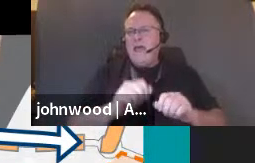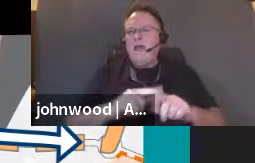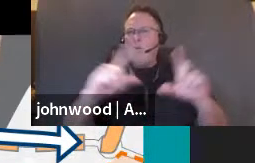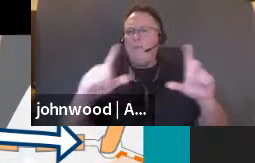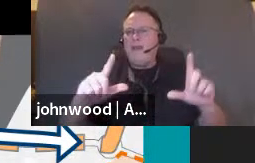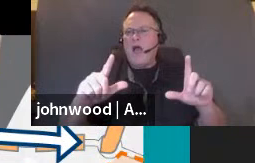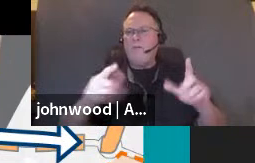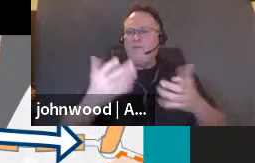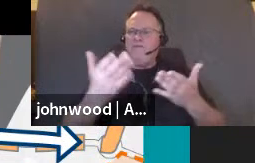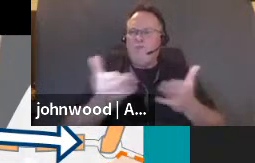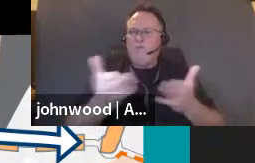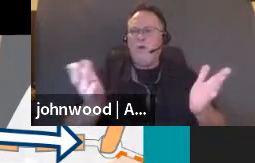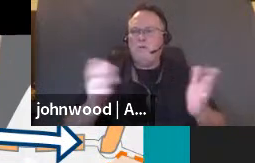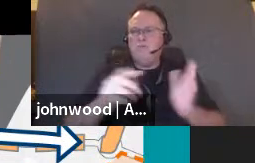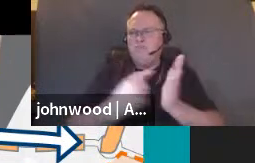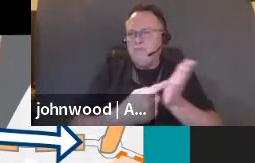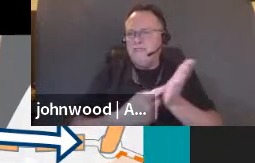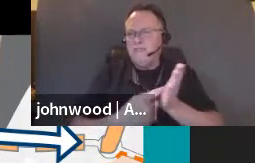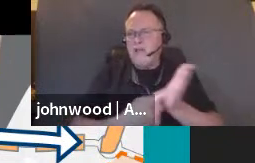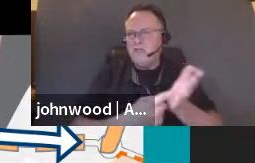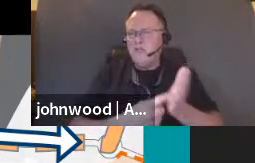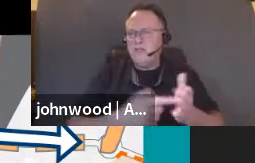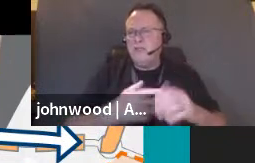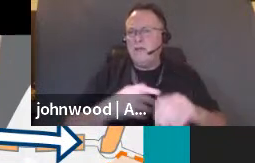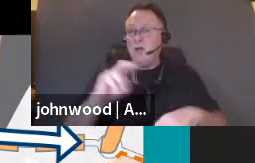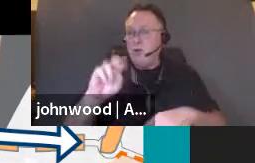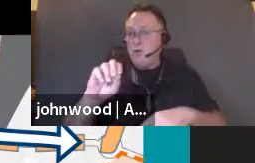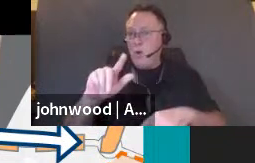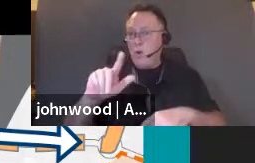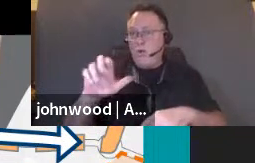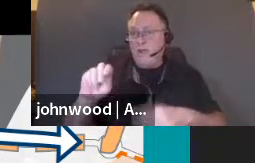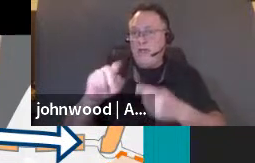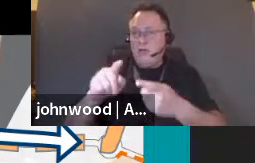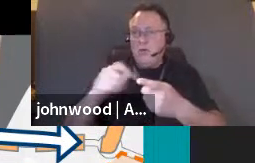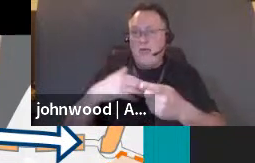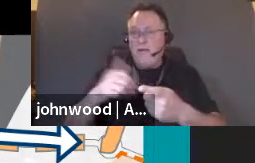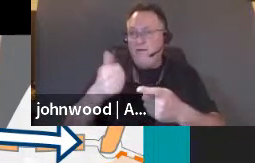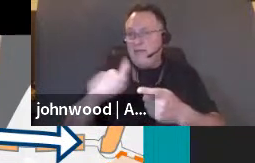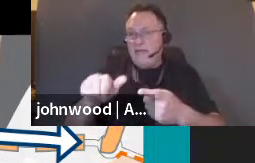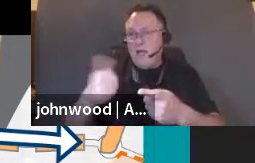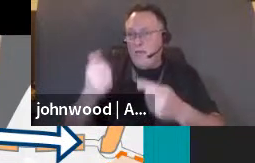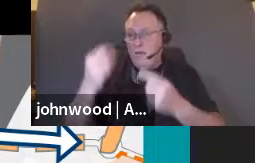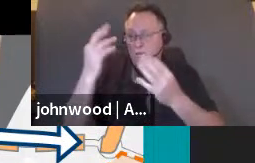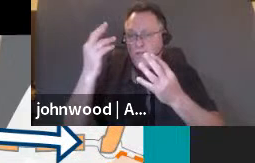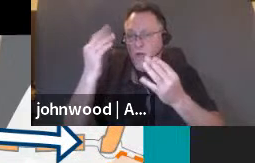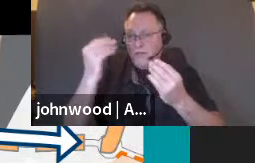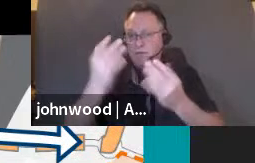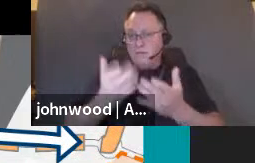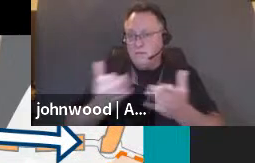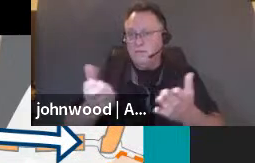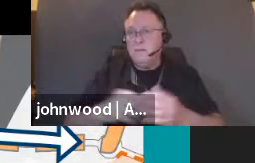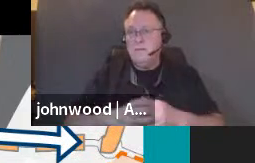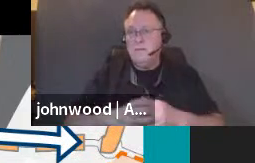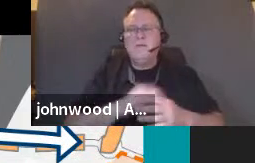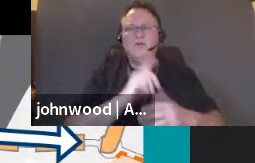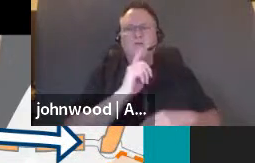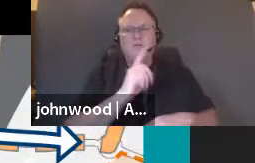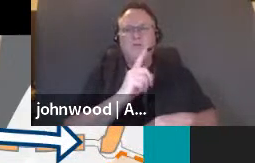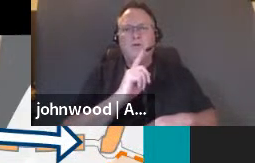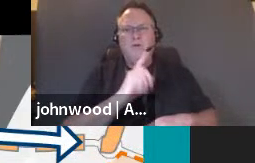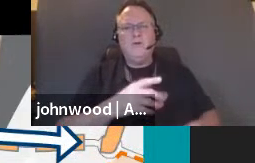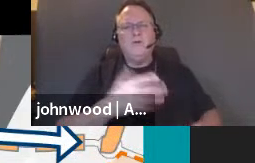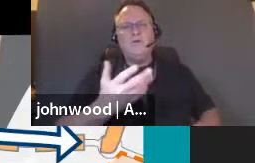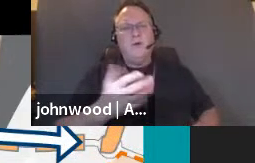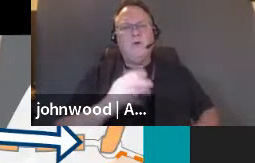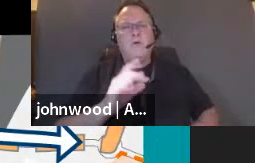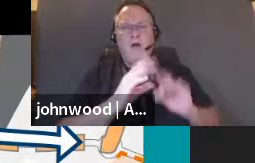for discussion. And Nolan, if you have any other thoughts here as well. Sure. So obviously